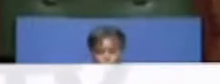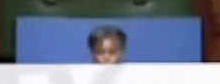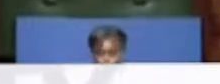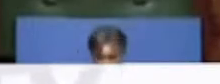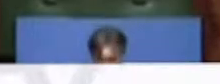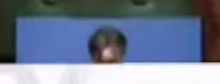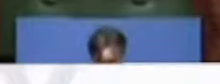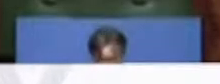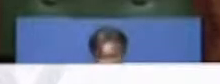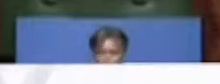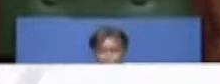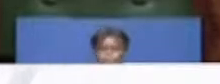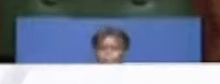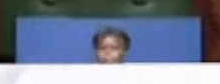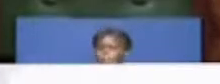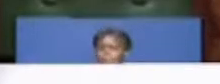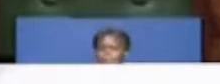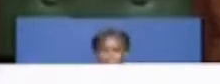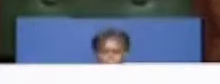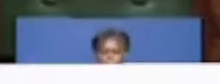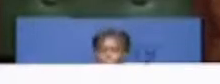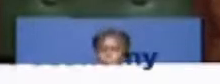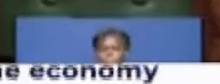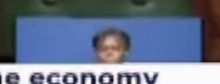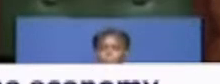They made